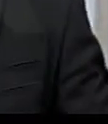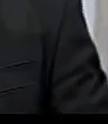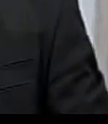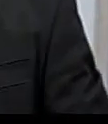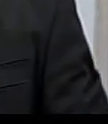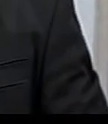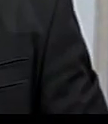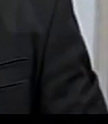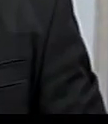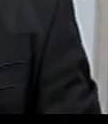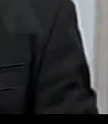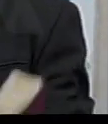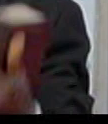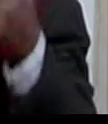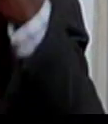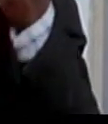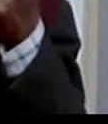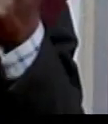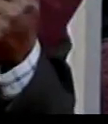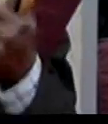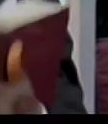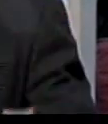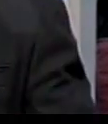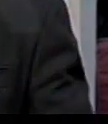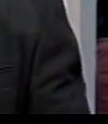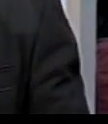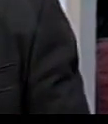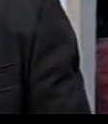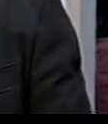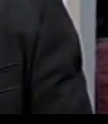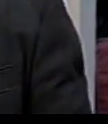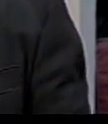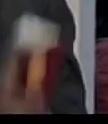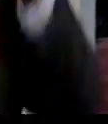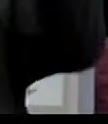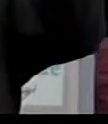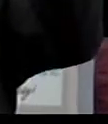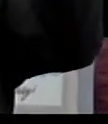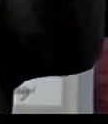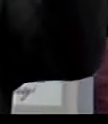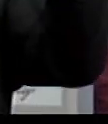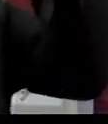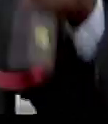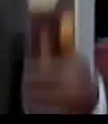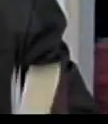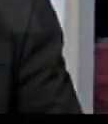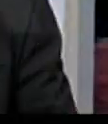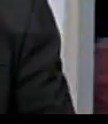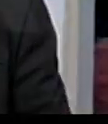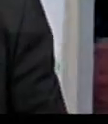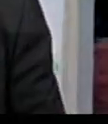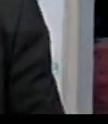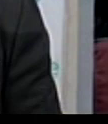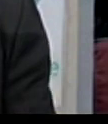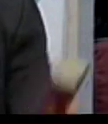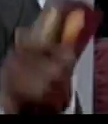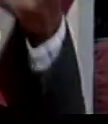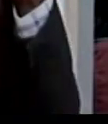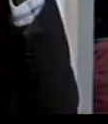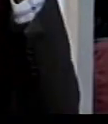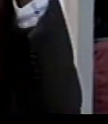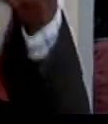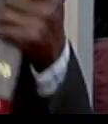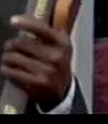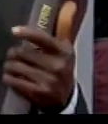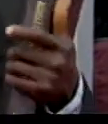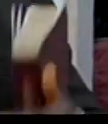to my village. On that fateful day, my brethren, for the first time, I wake up in the morning. I didn't wake up just